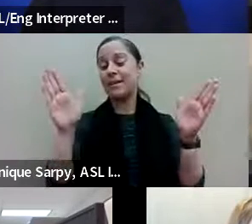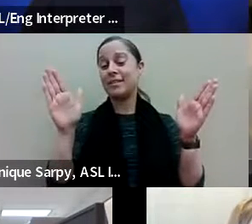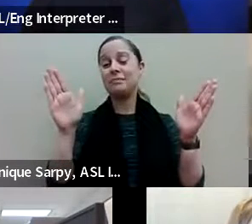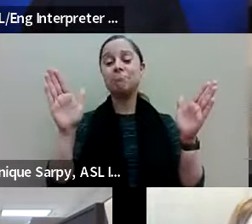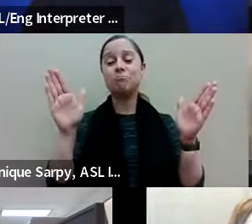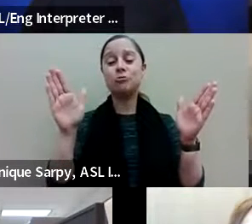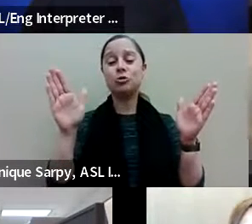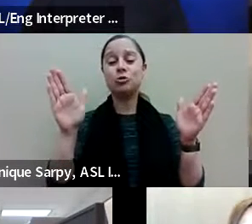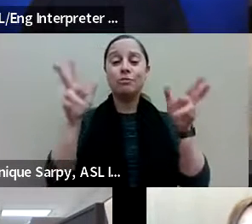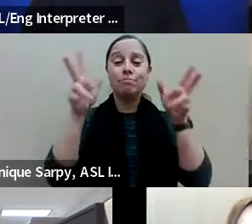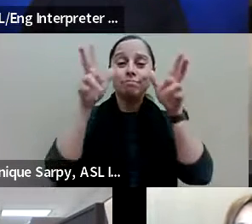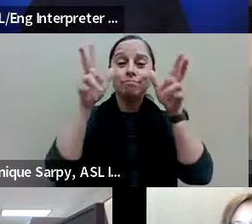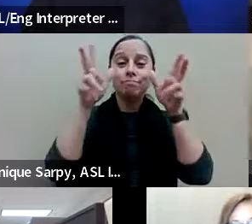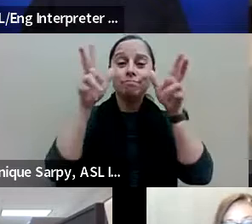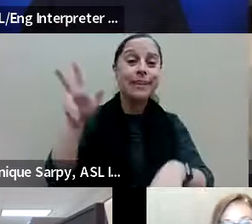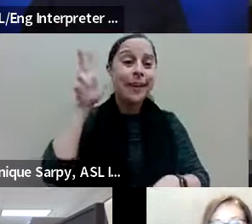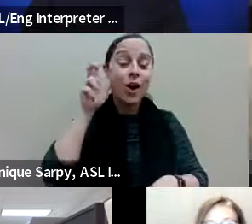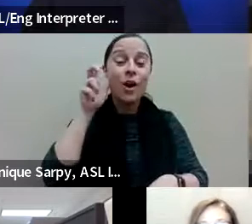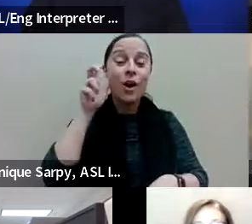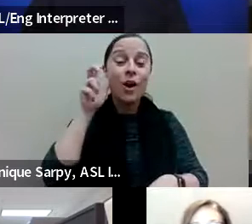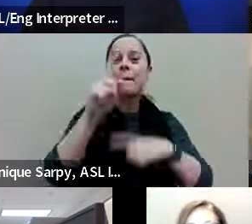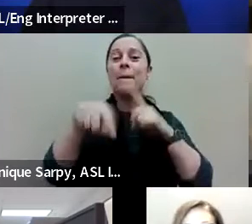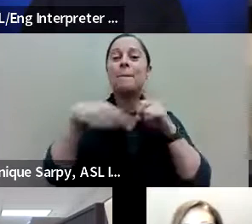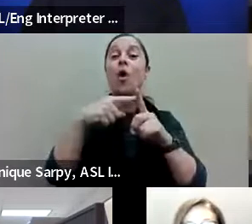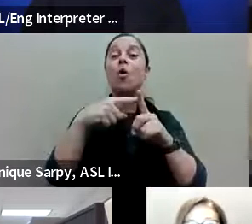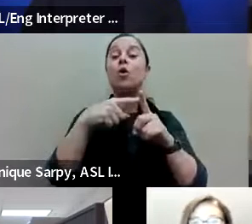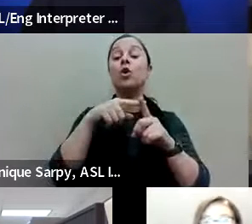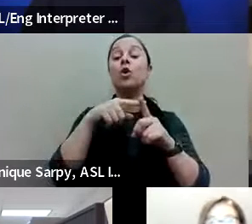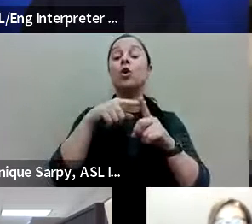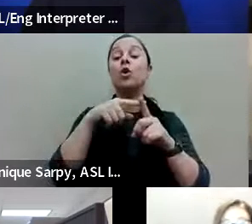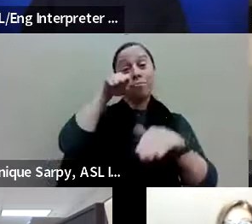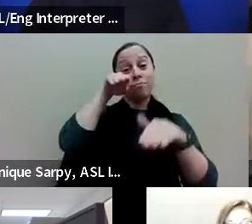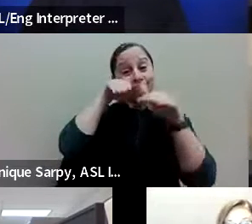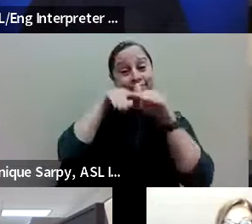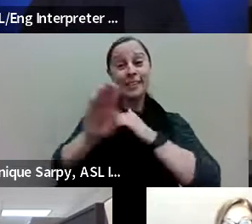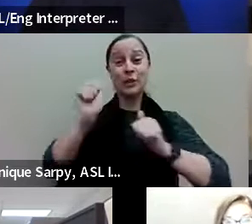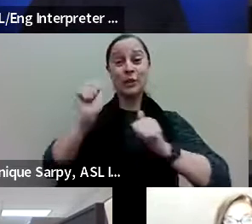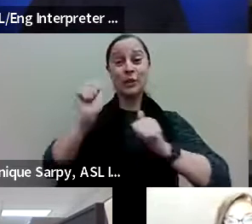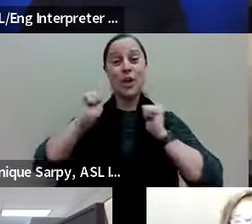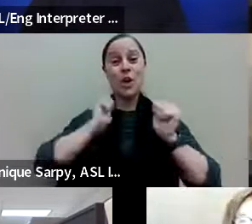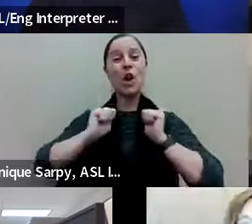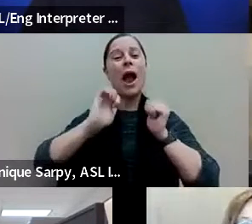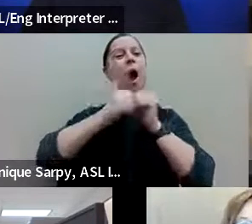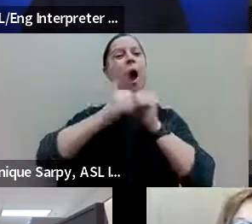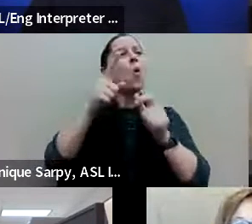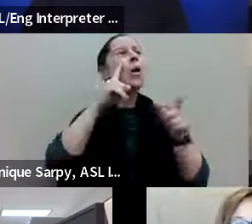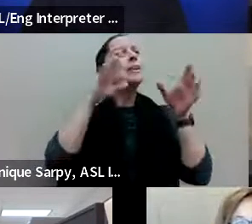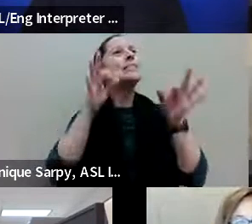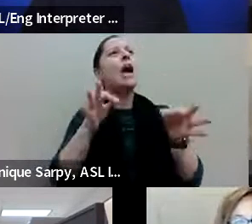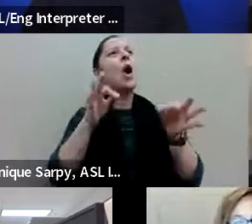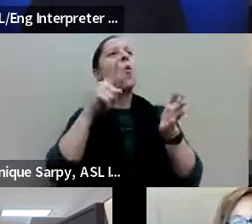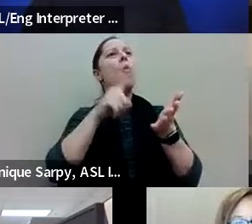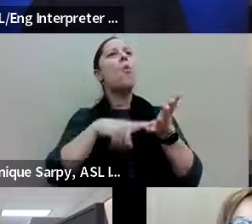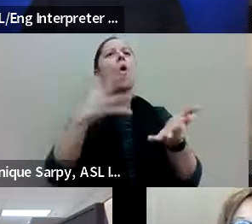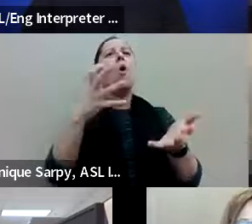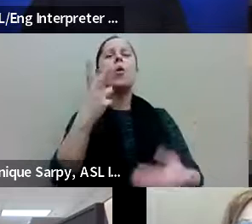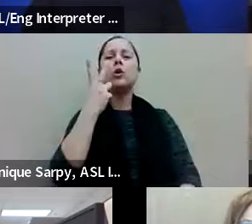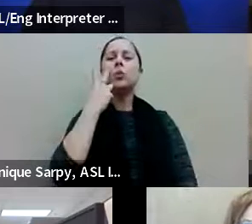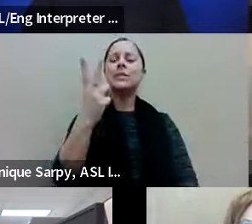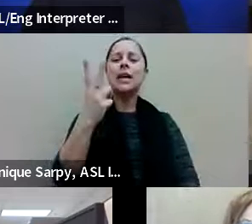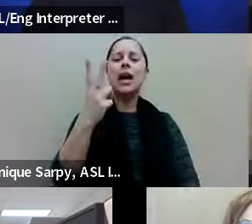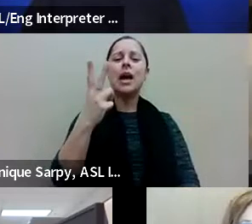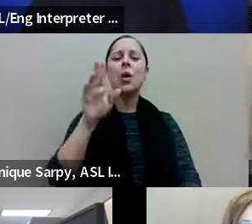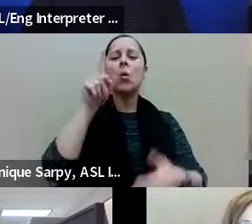bit about when you are going to the theater. How do you decide what to see? What sort of factors into your